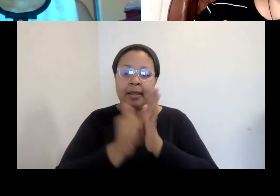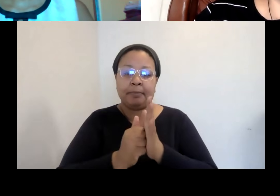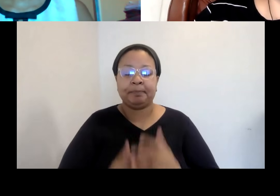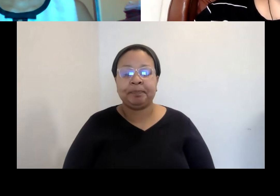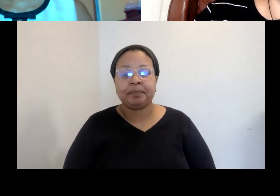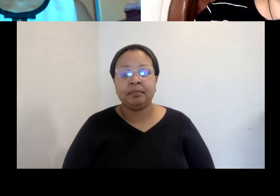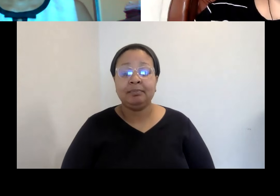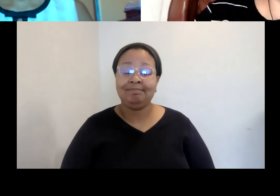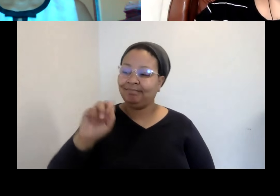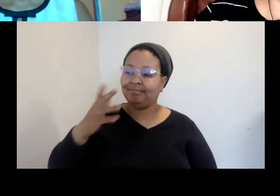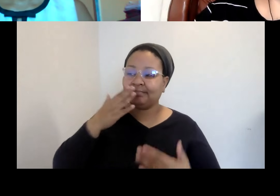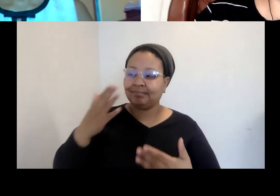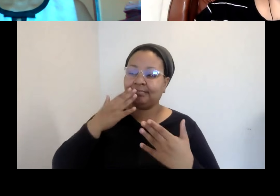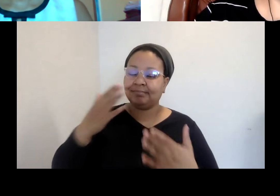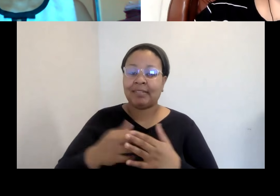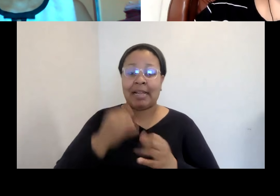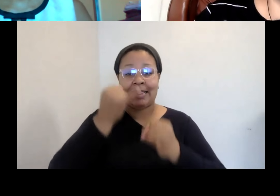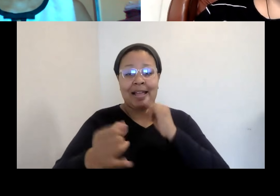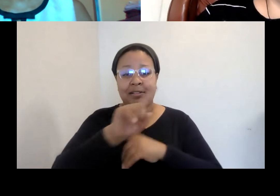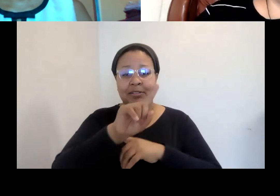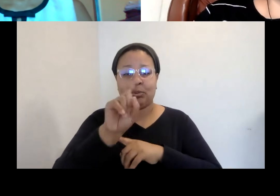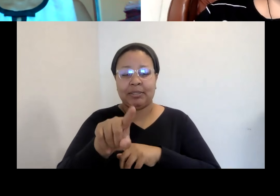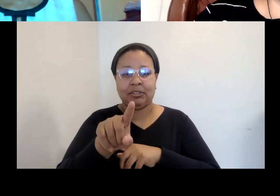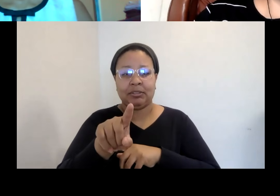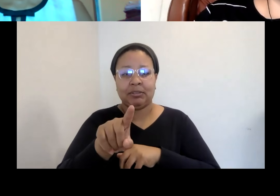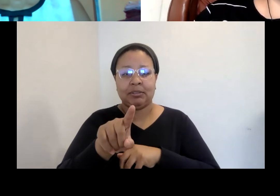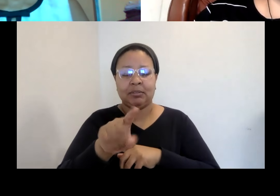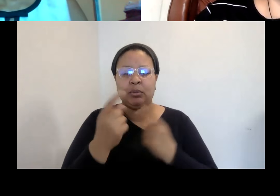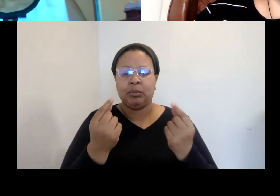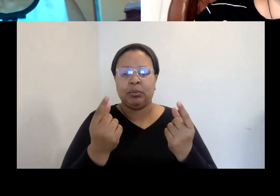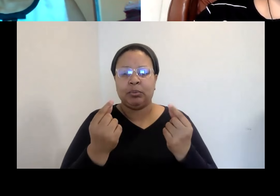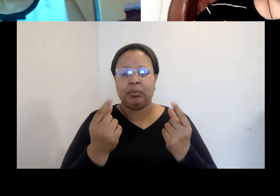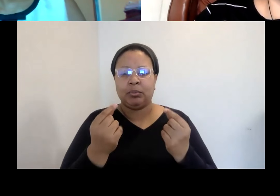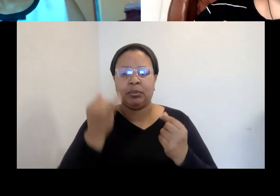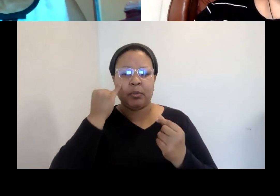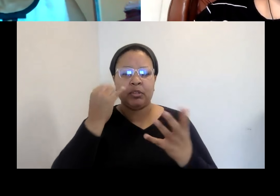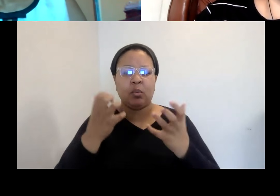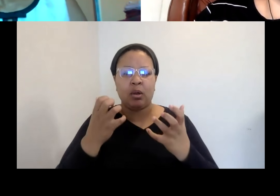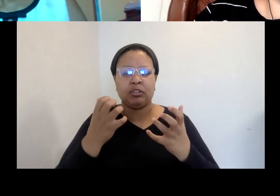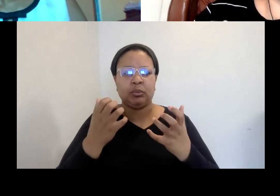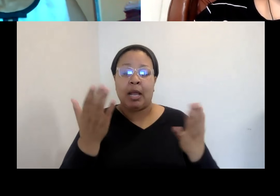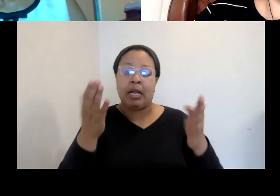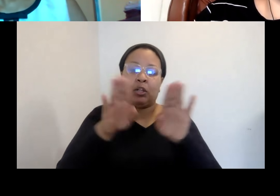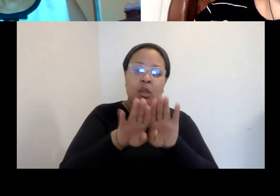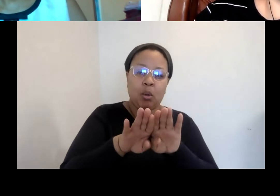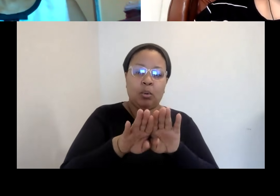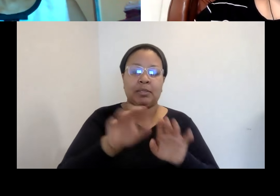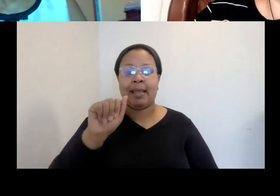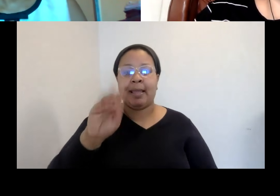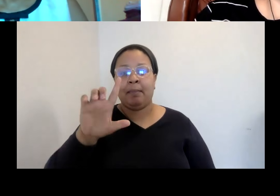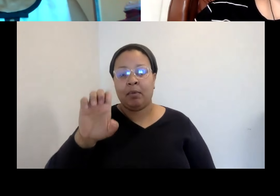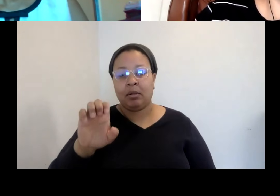Okay, thank you. And last question here. What do you do if you want to end an ABLE account and there is a